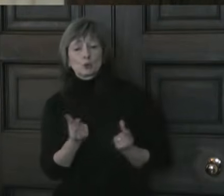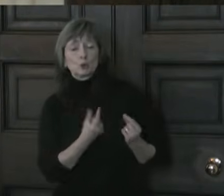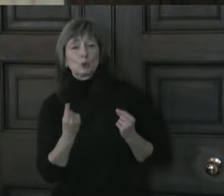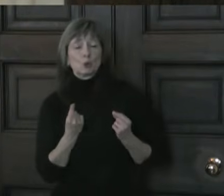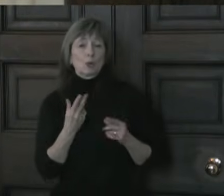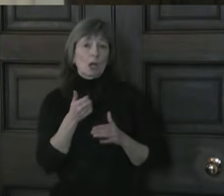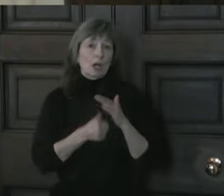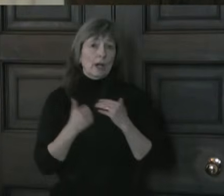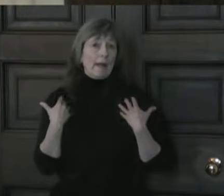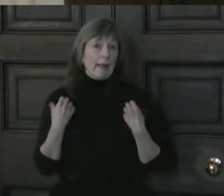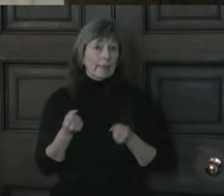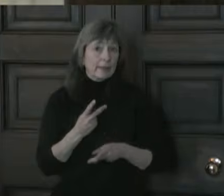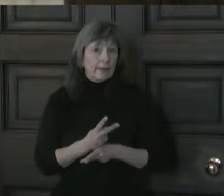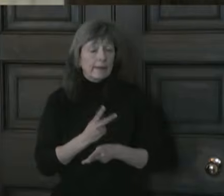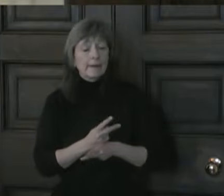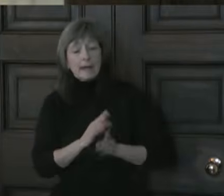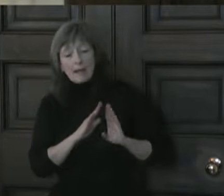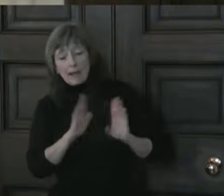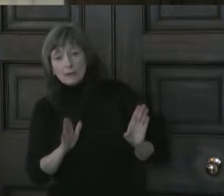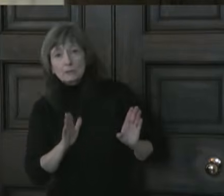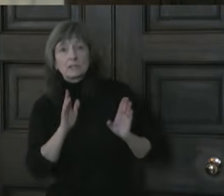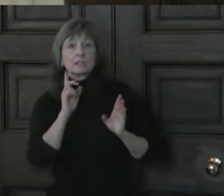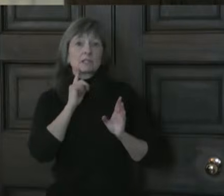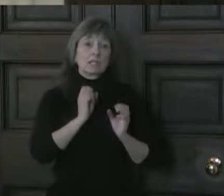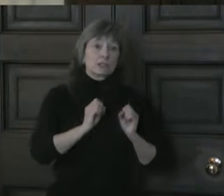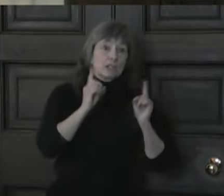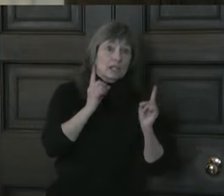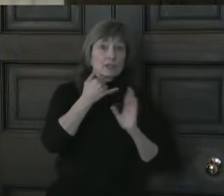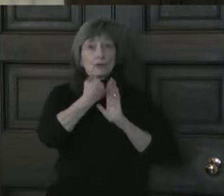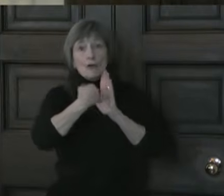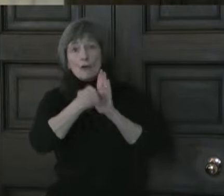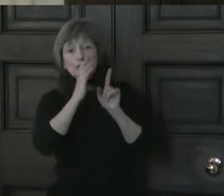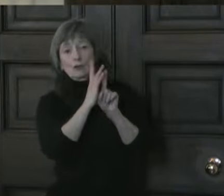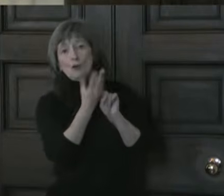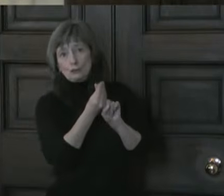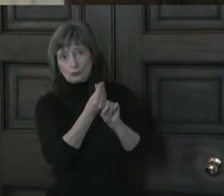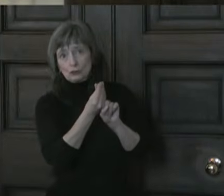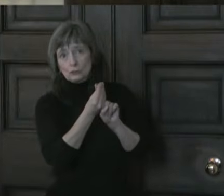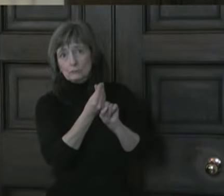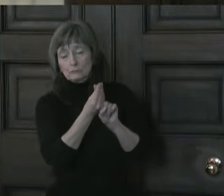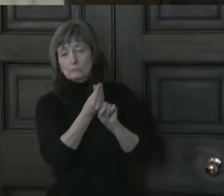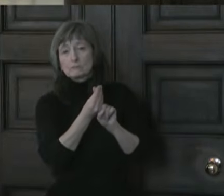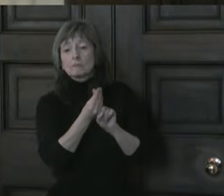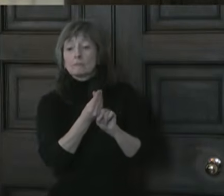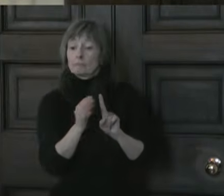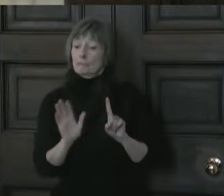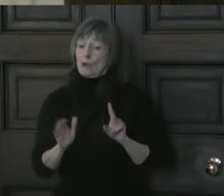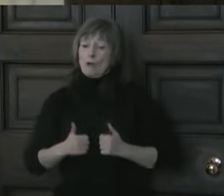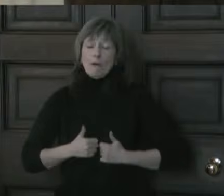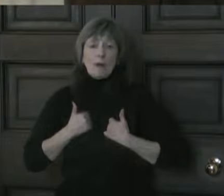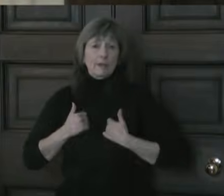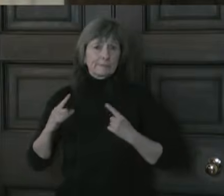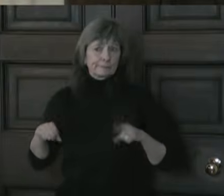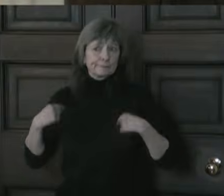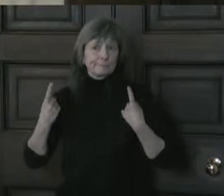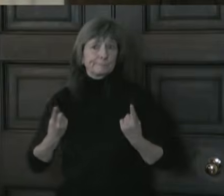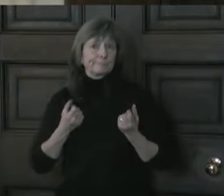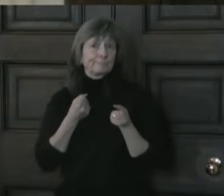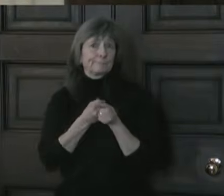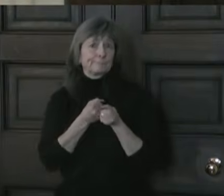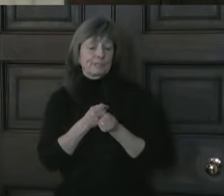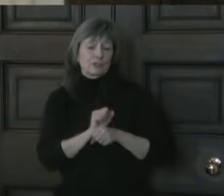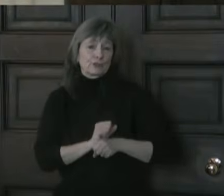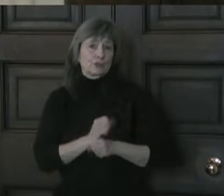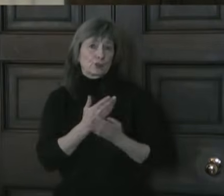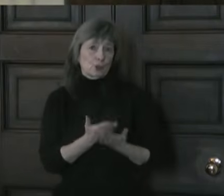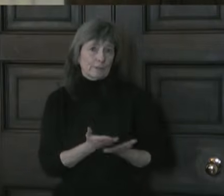healthcare, housing, education, arts, and culture, reflecting a lifelong commitment to service.